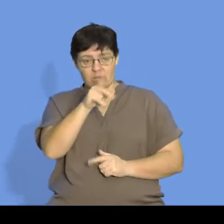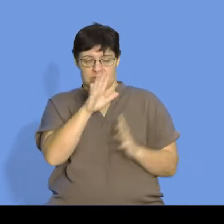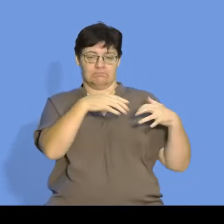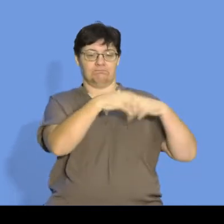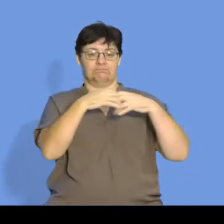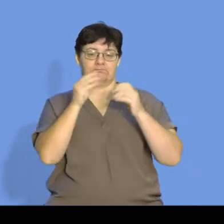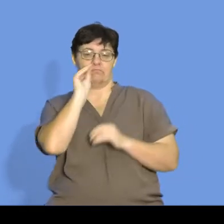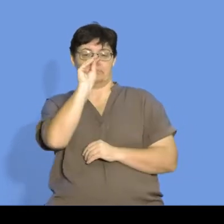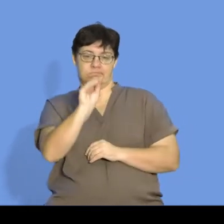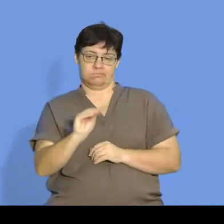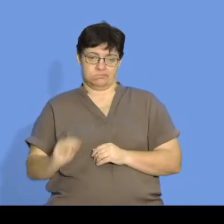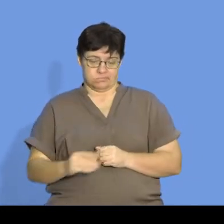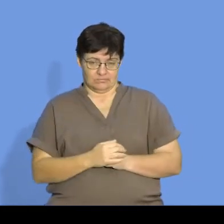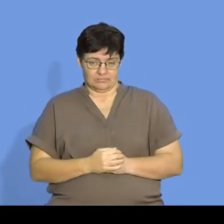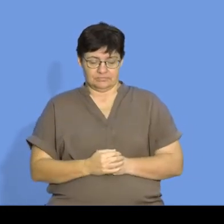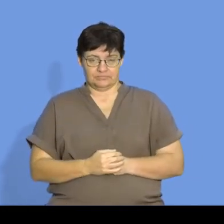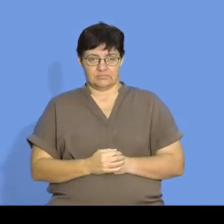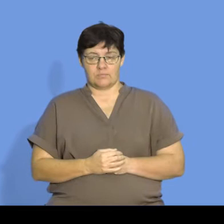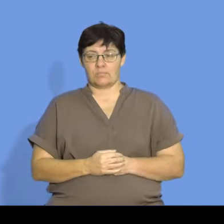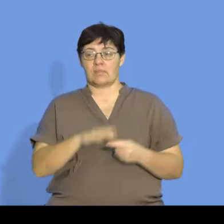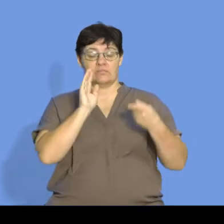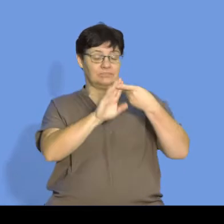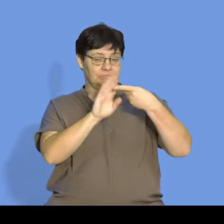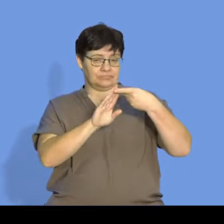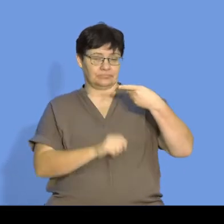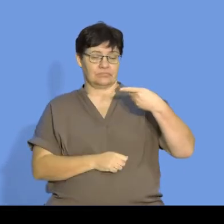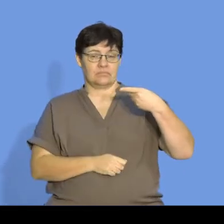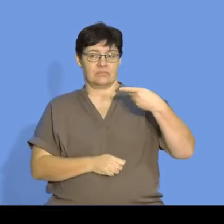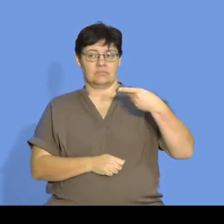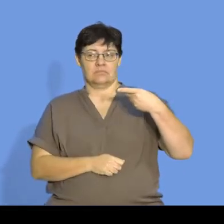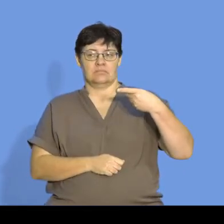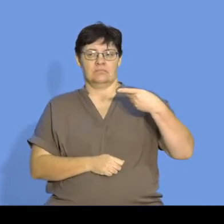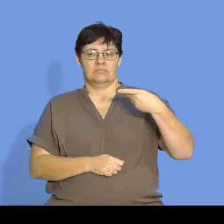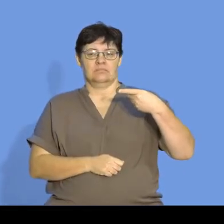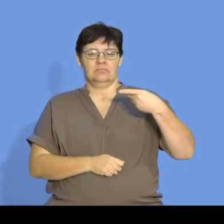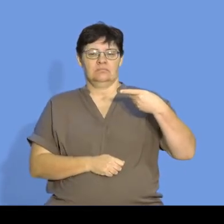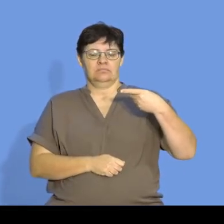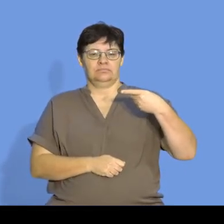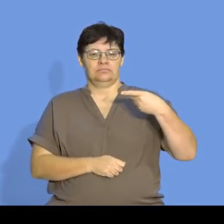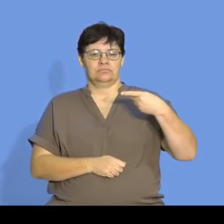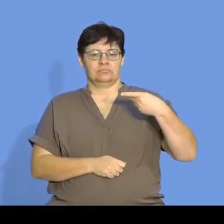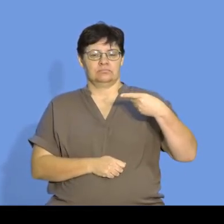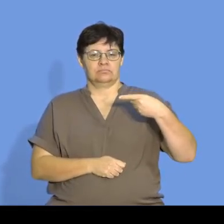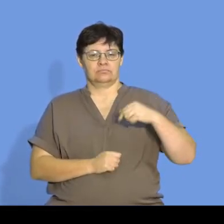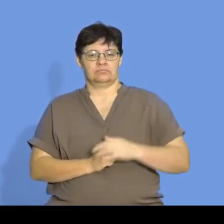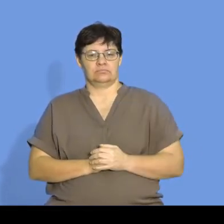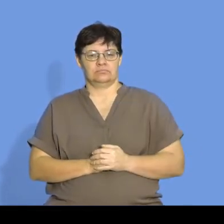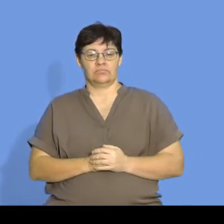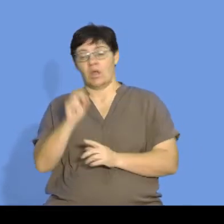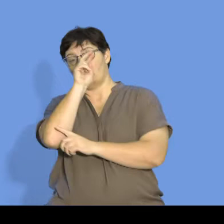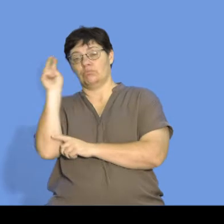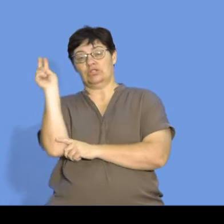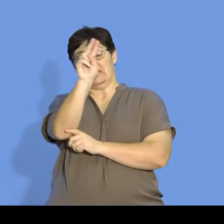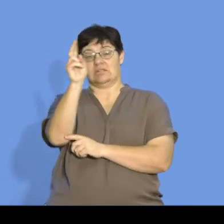first one. In the first one, we can see that we're given the bottom half of my